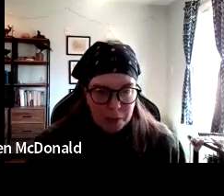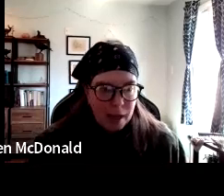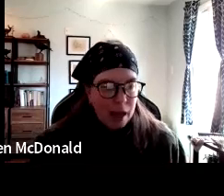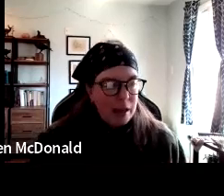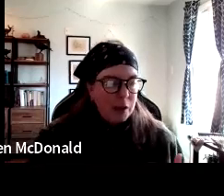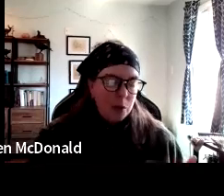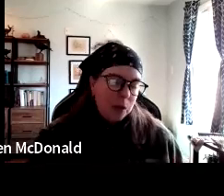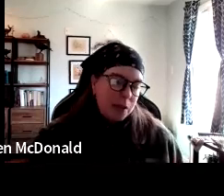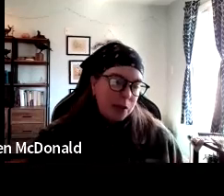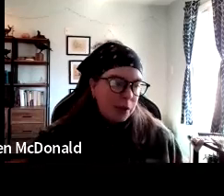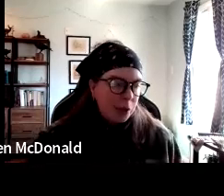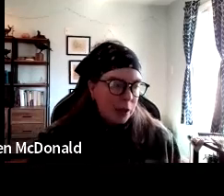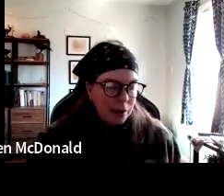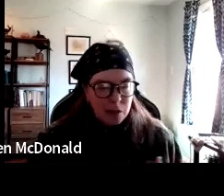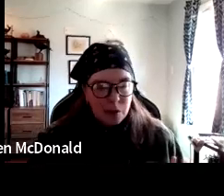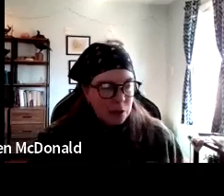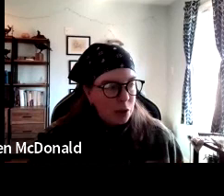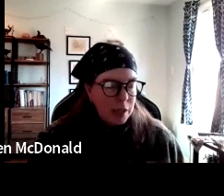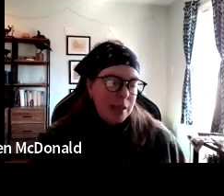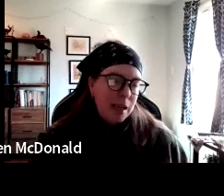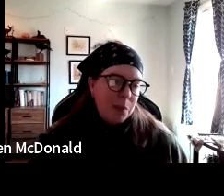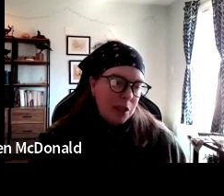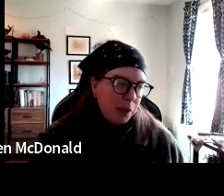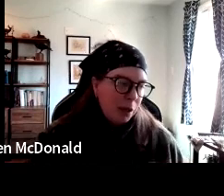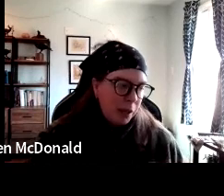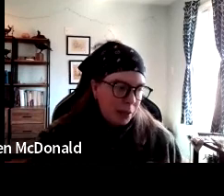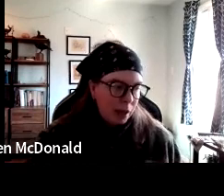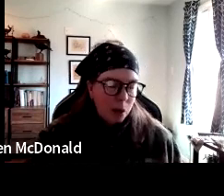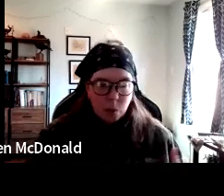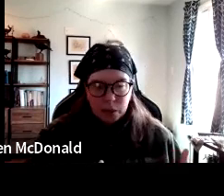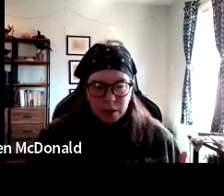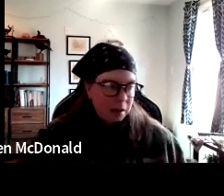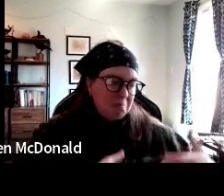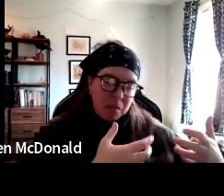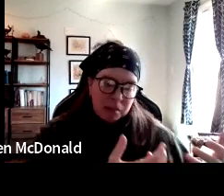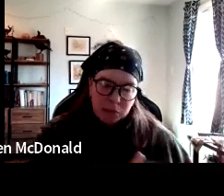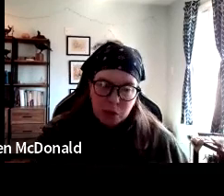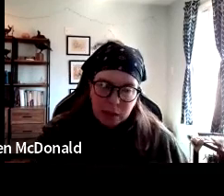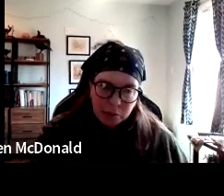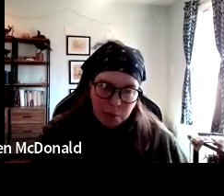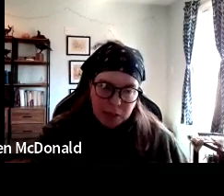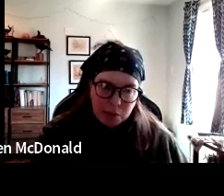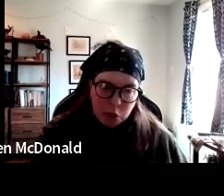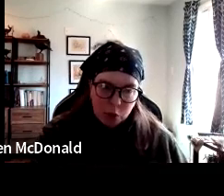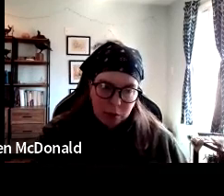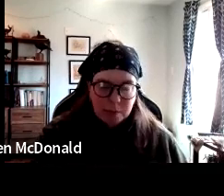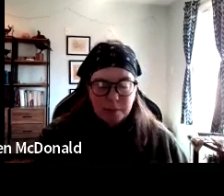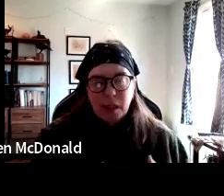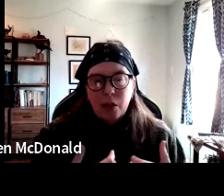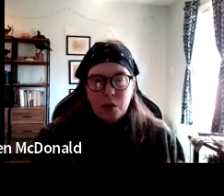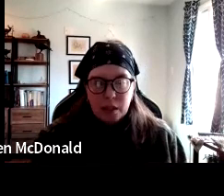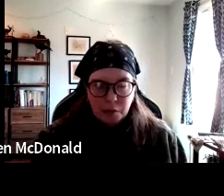home. And if you want to, you can also do this same experiment with using different amounts of